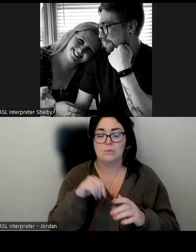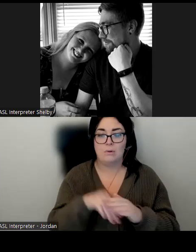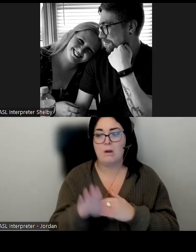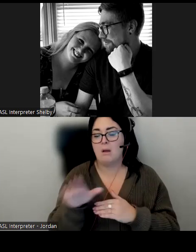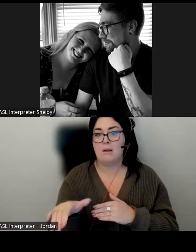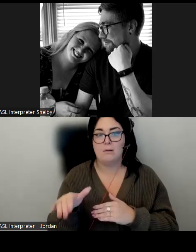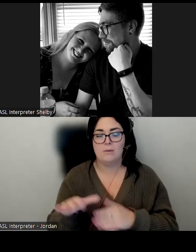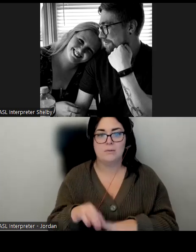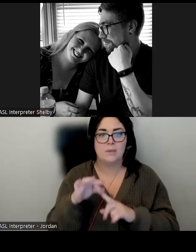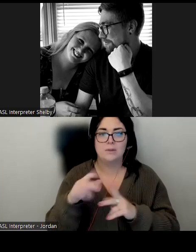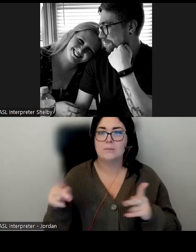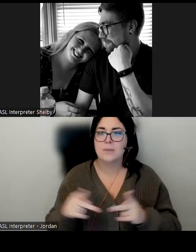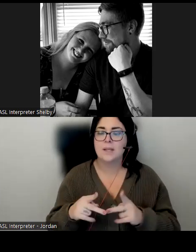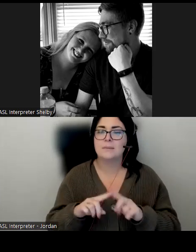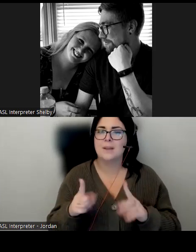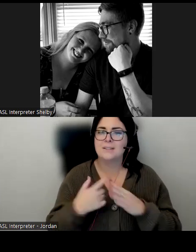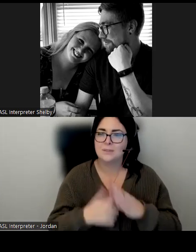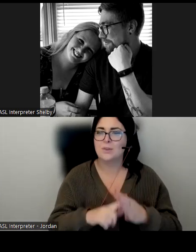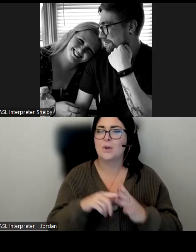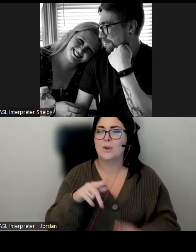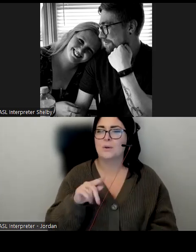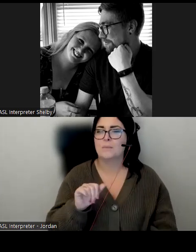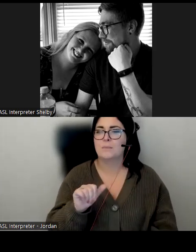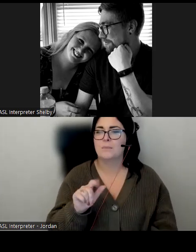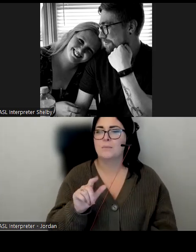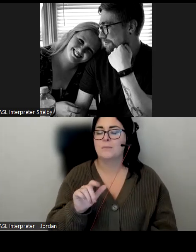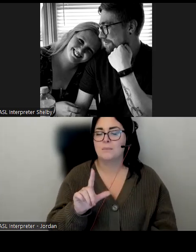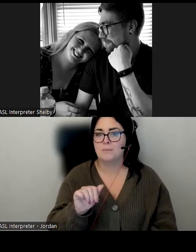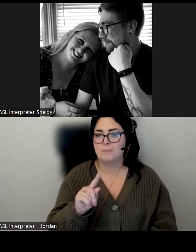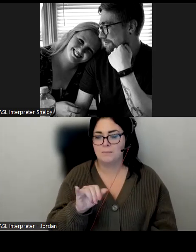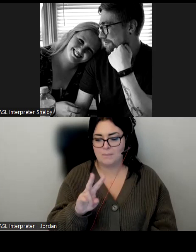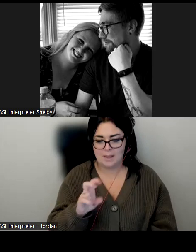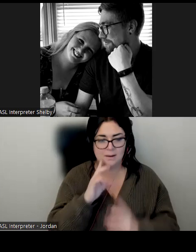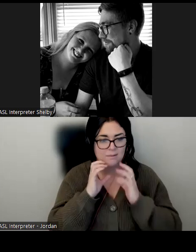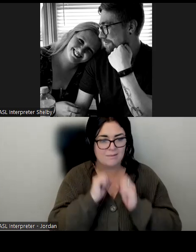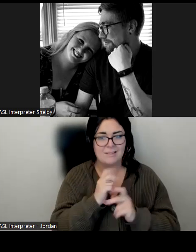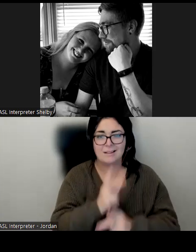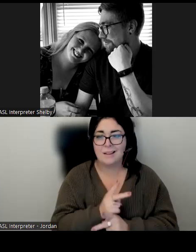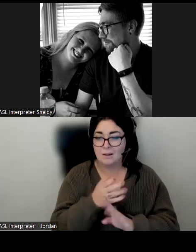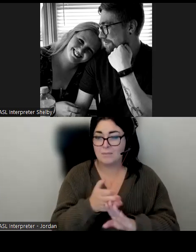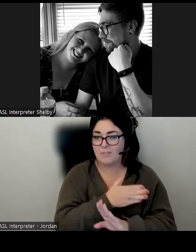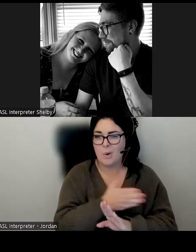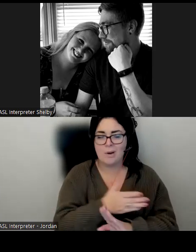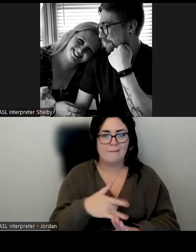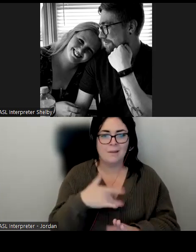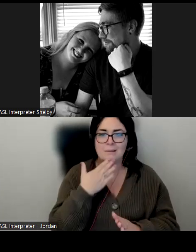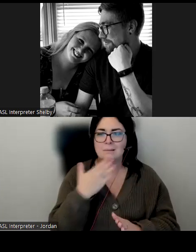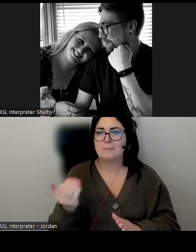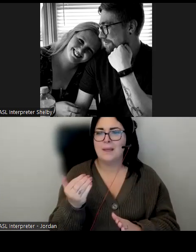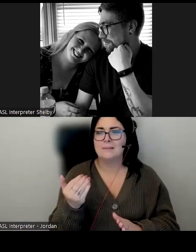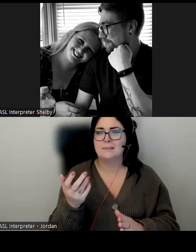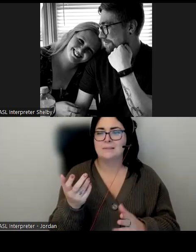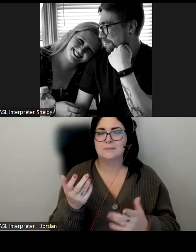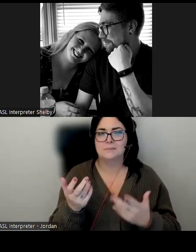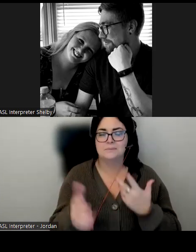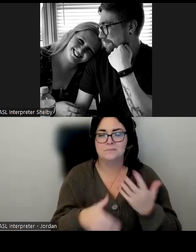anywhere, but starting palliative care early is when we really see the best benefit and the best outcomes. And it really helps